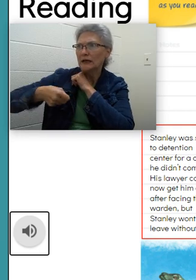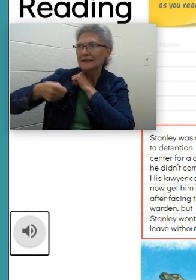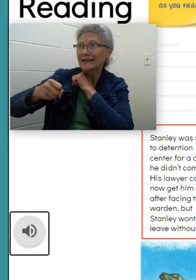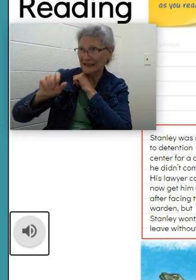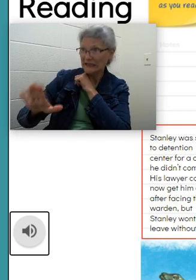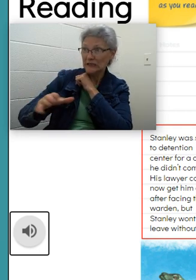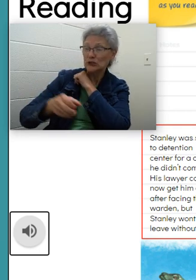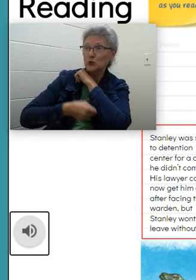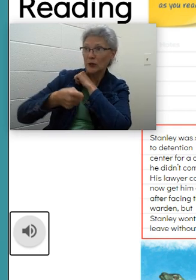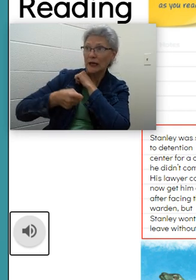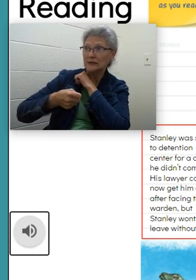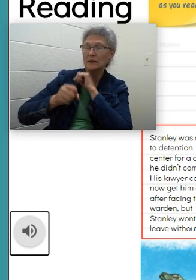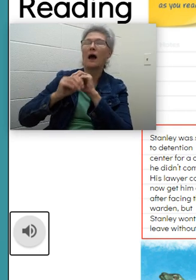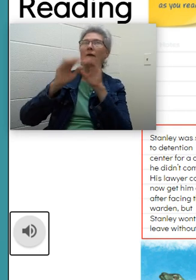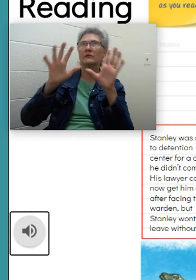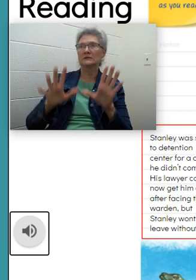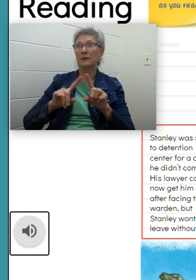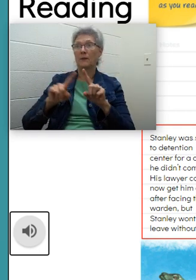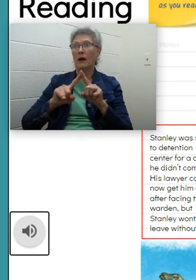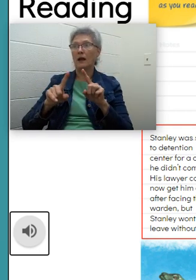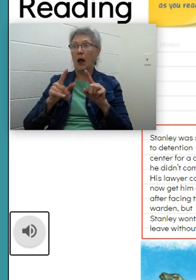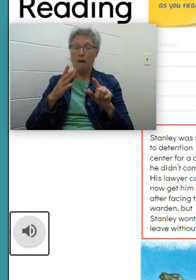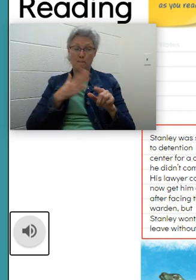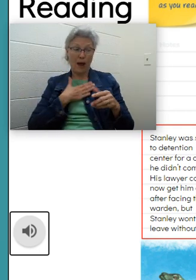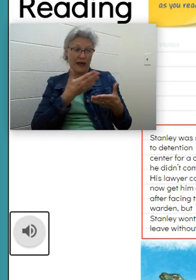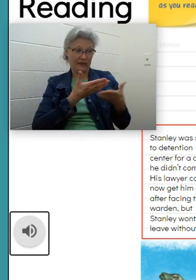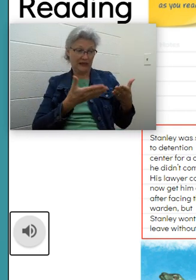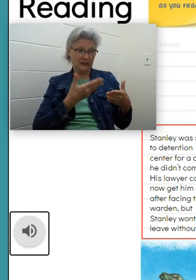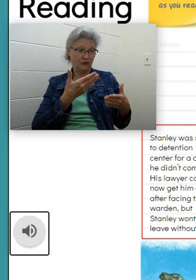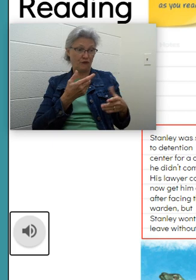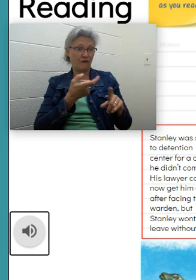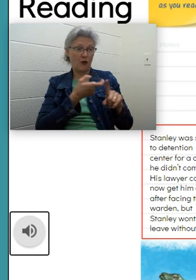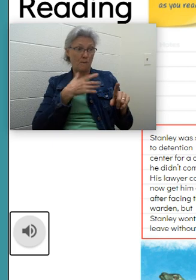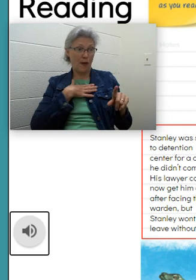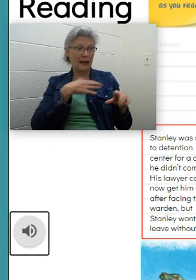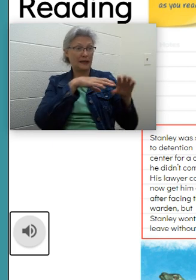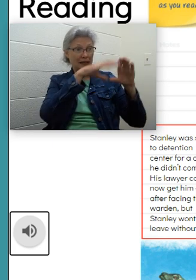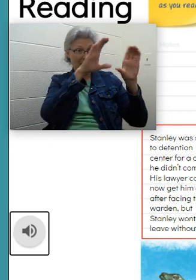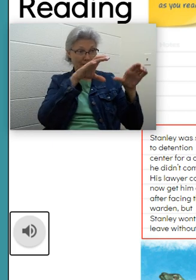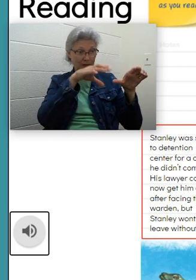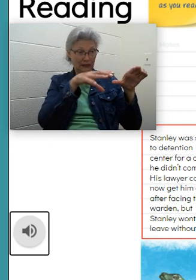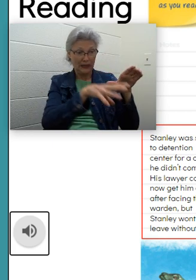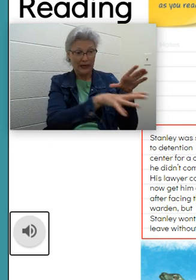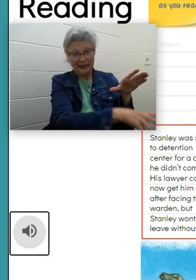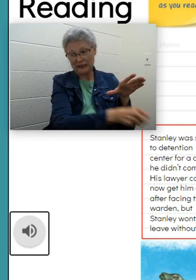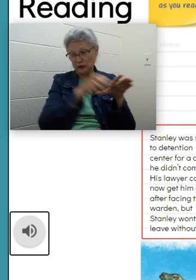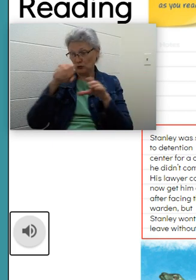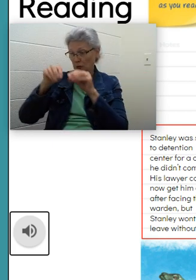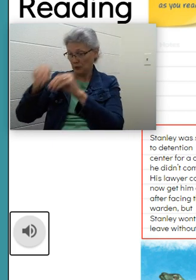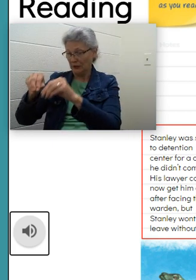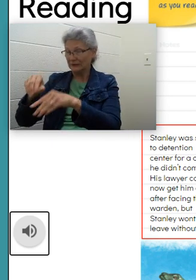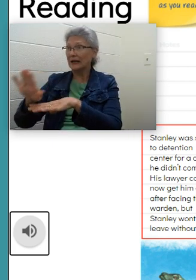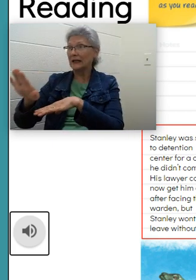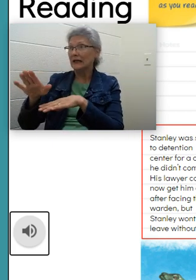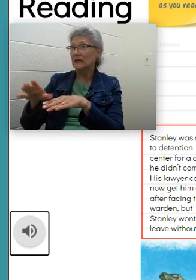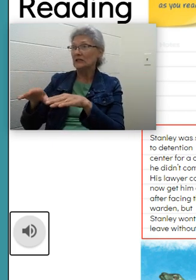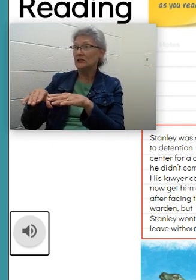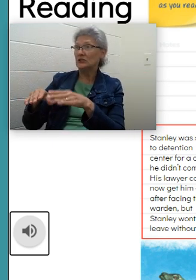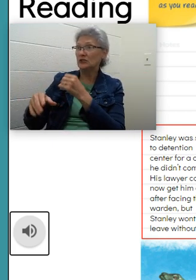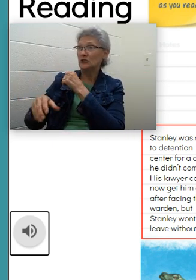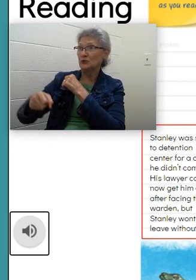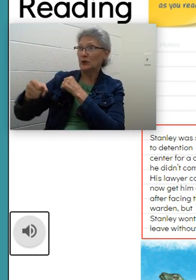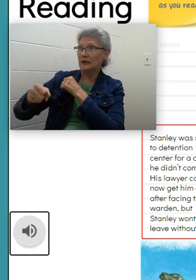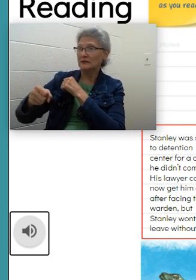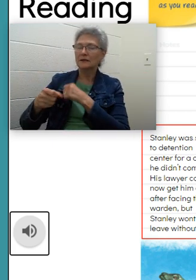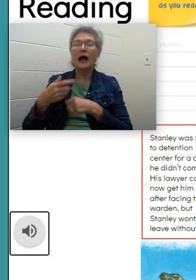It's his suitcase, obviously. But he put my things from my cabin inside it. I wanted to underline